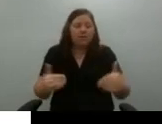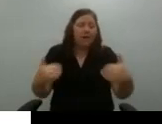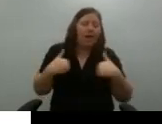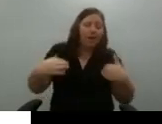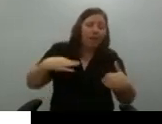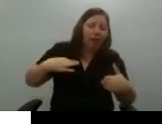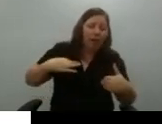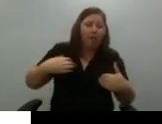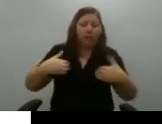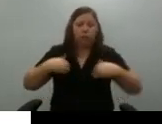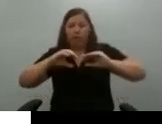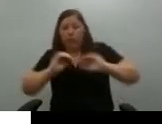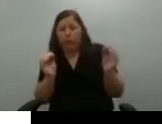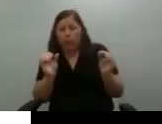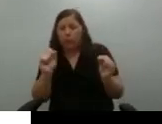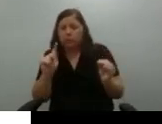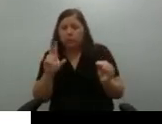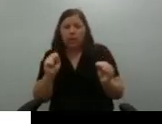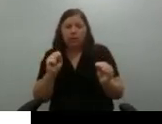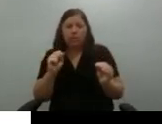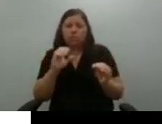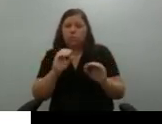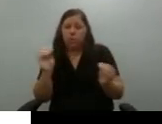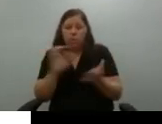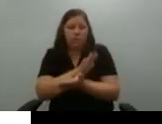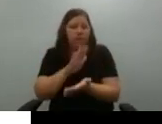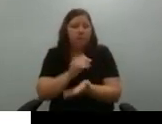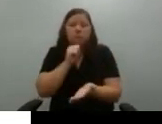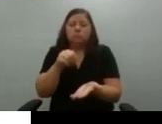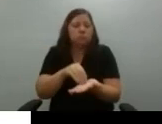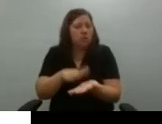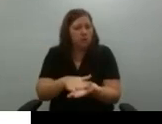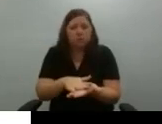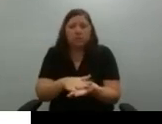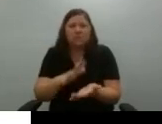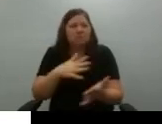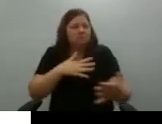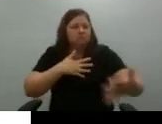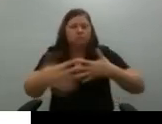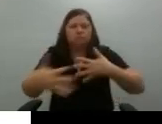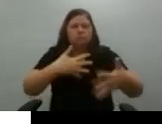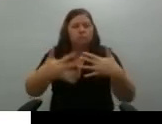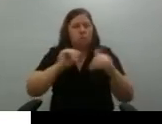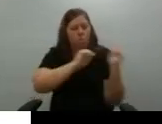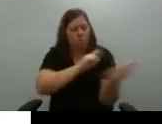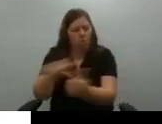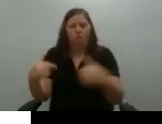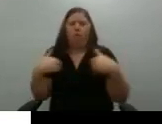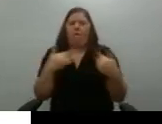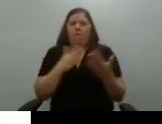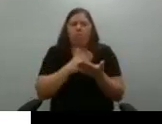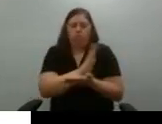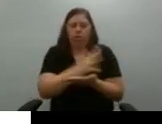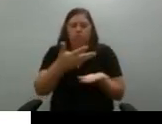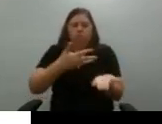or you have no status and are undocumented, you have certain rights when interacting with ICE and with the police. So